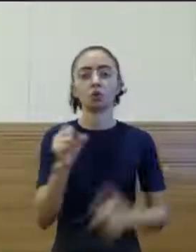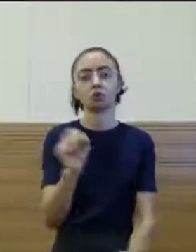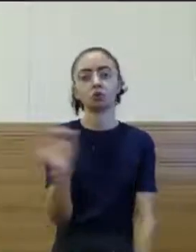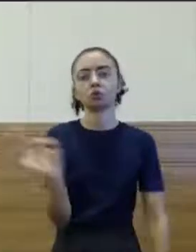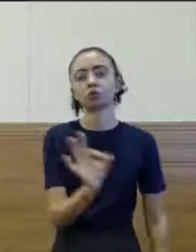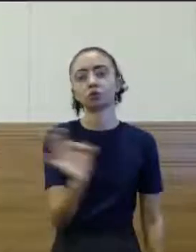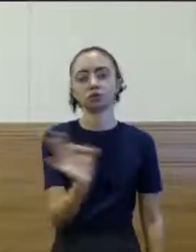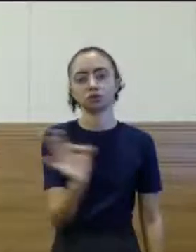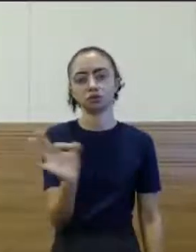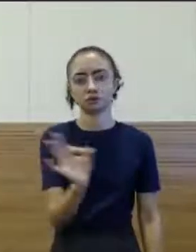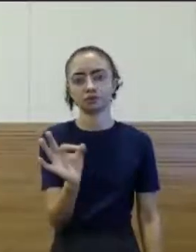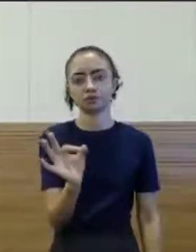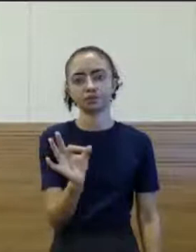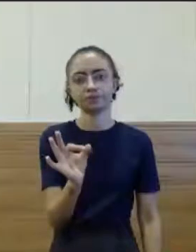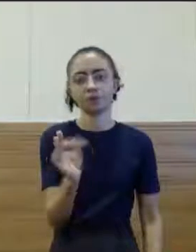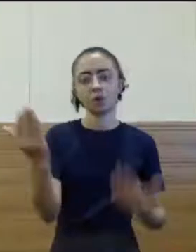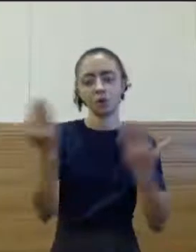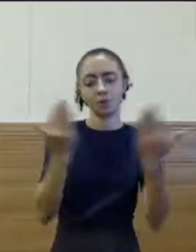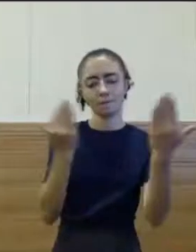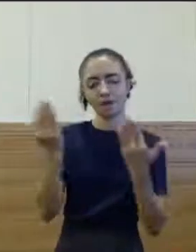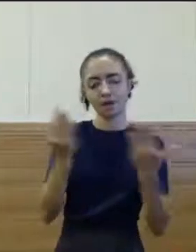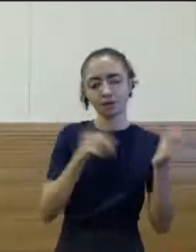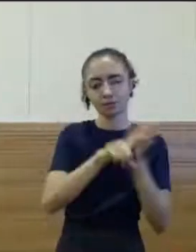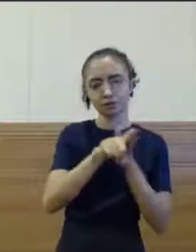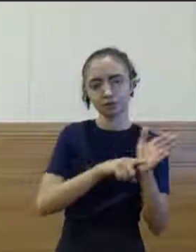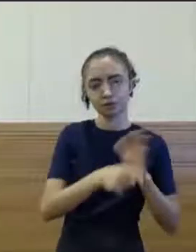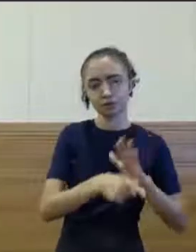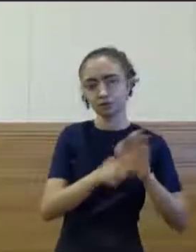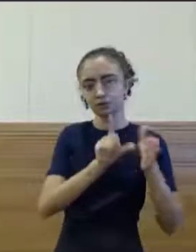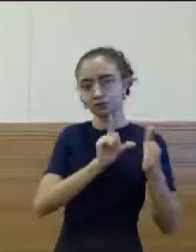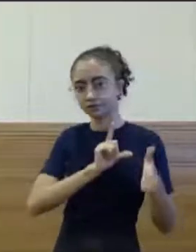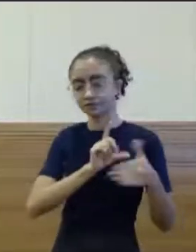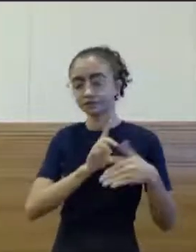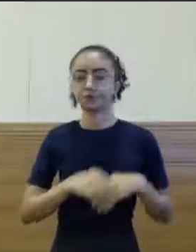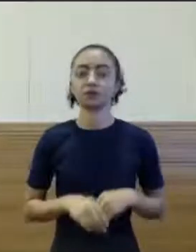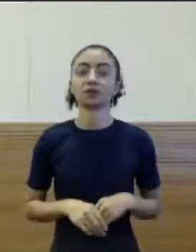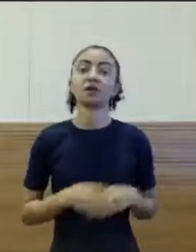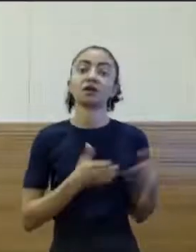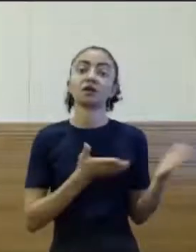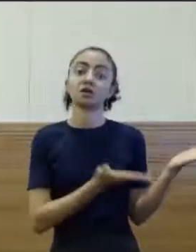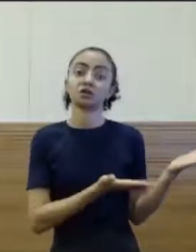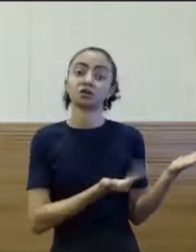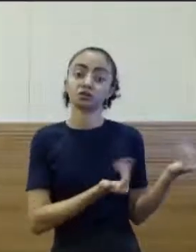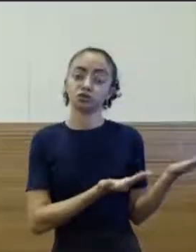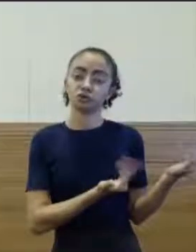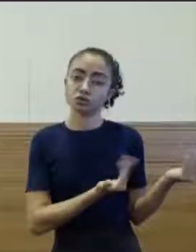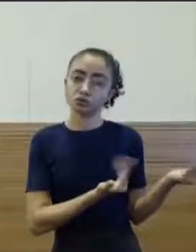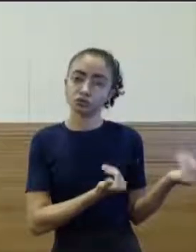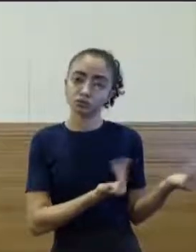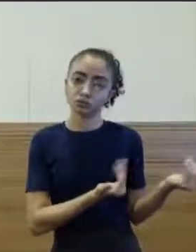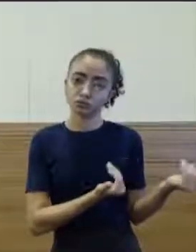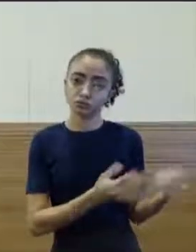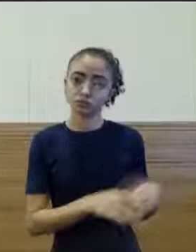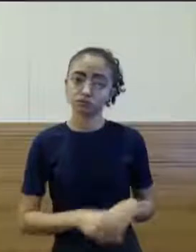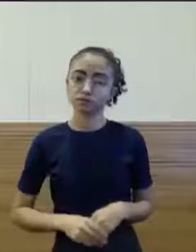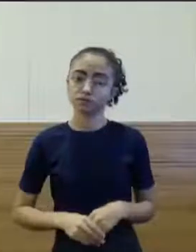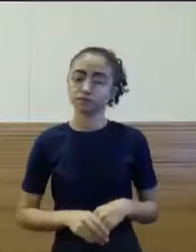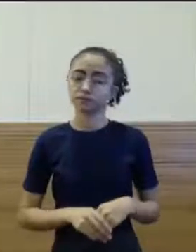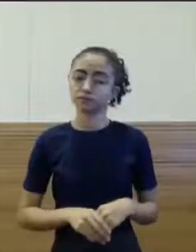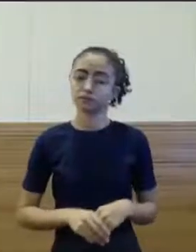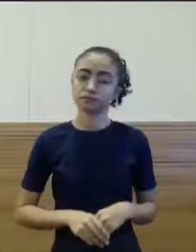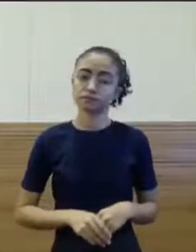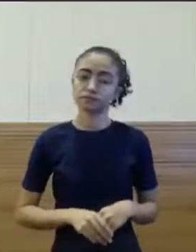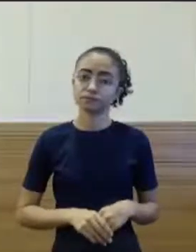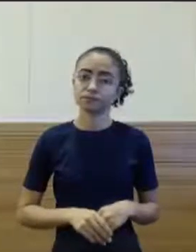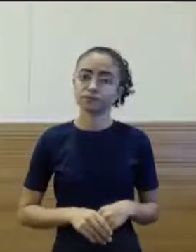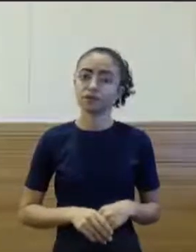8 percentage points compared to the previous survey. On teenagers, the last or the penultimate